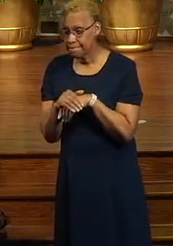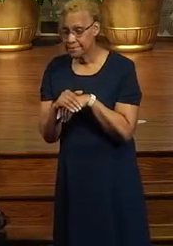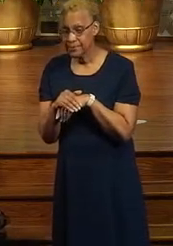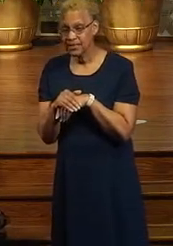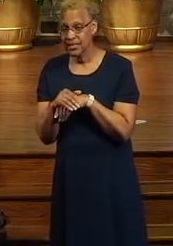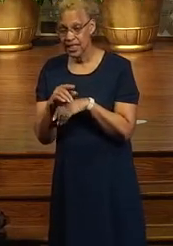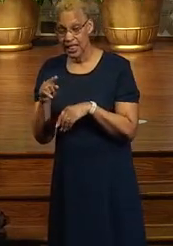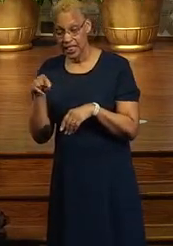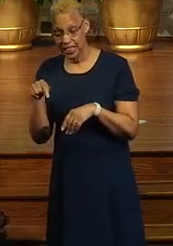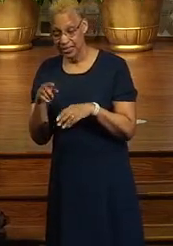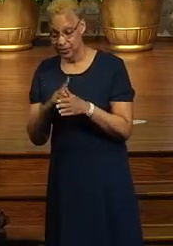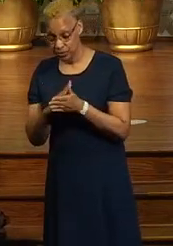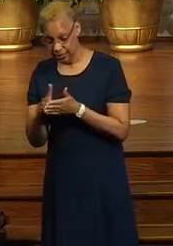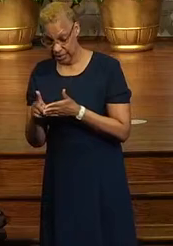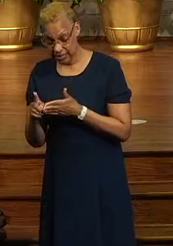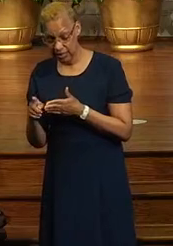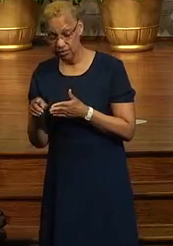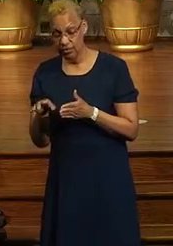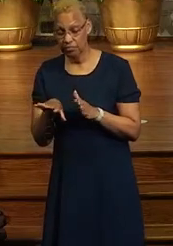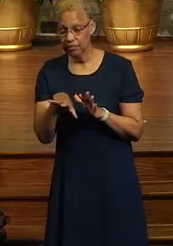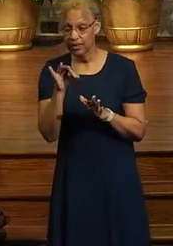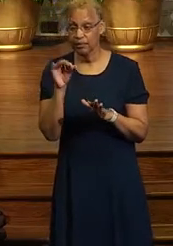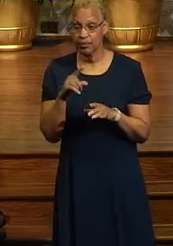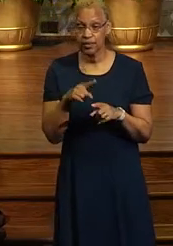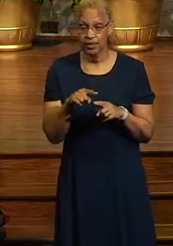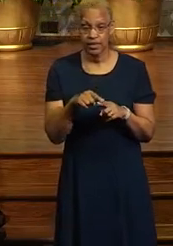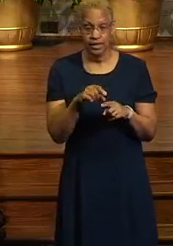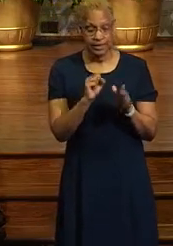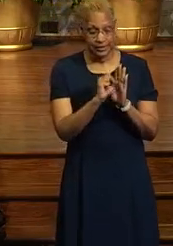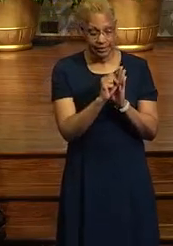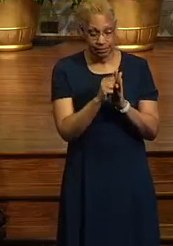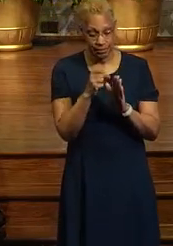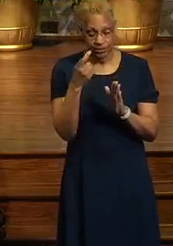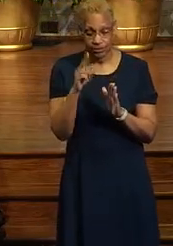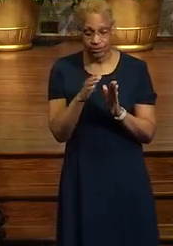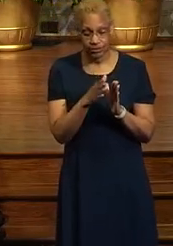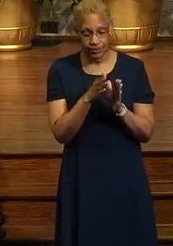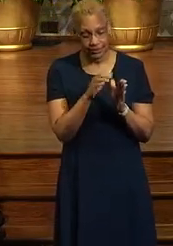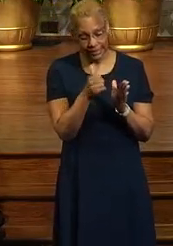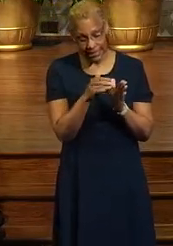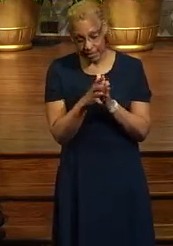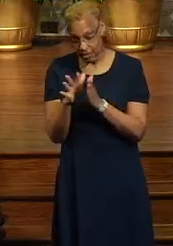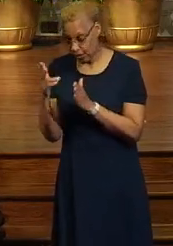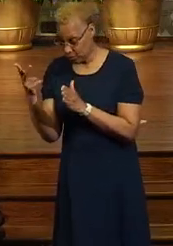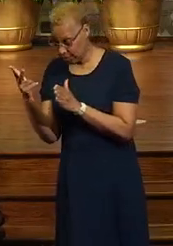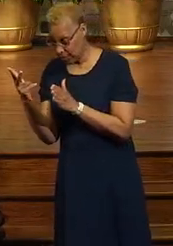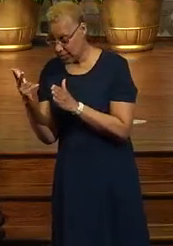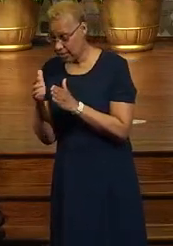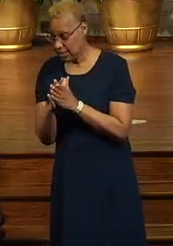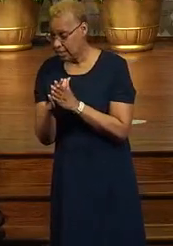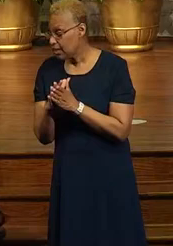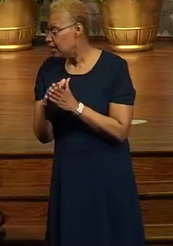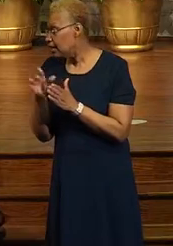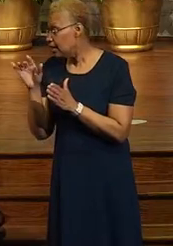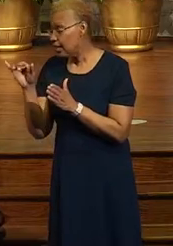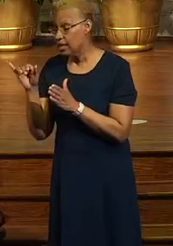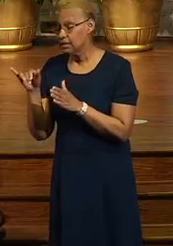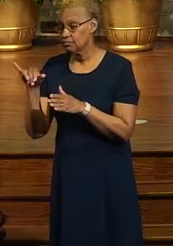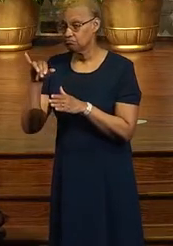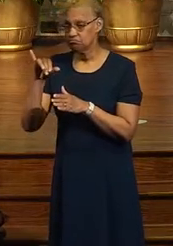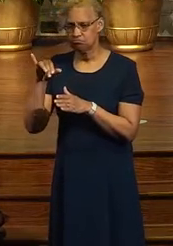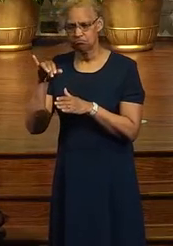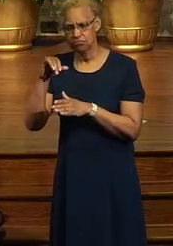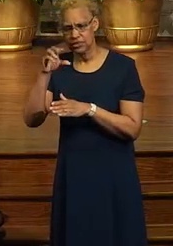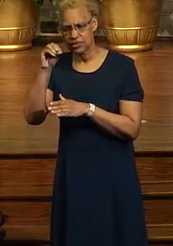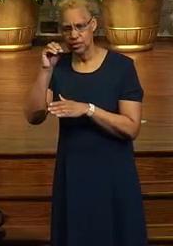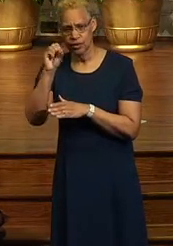emblems between 10 and 3 at Joseph's desk.